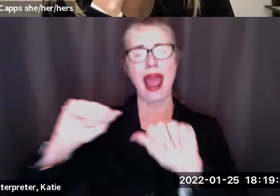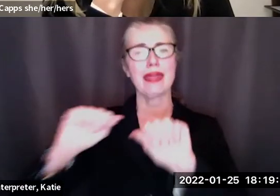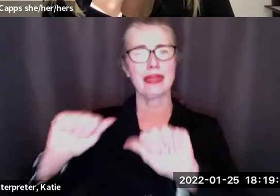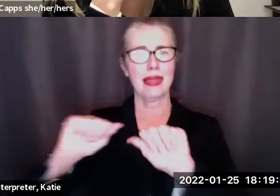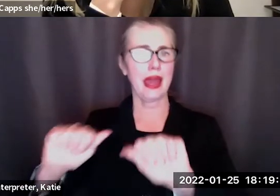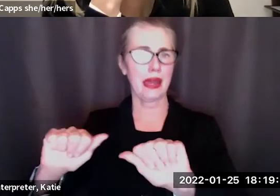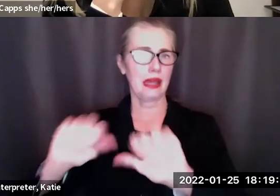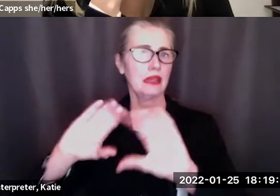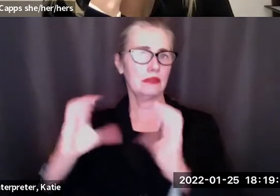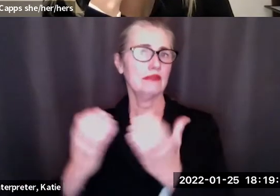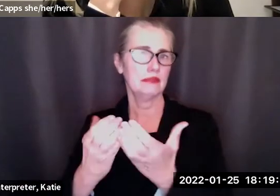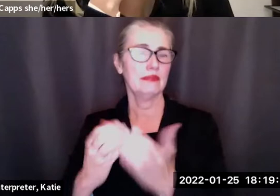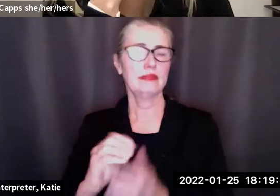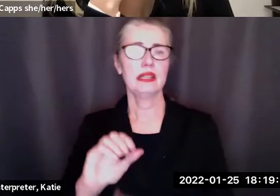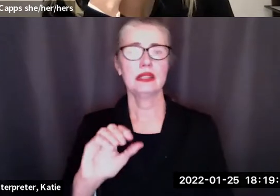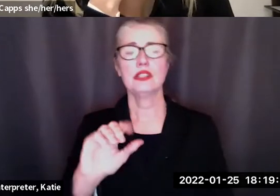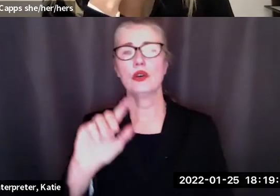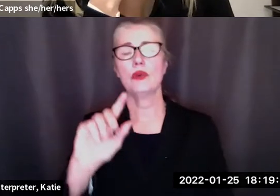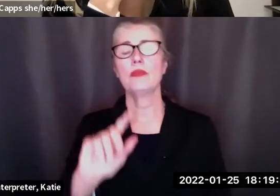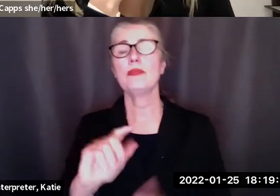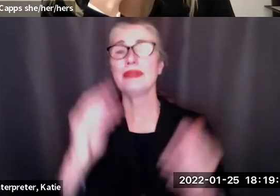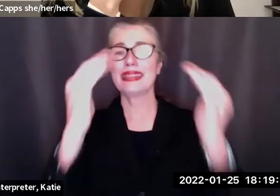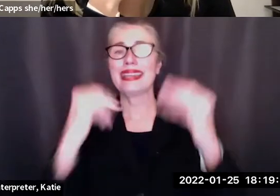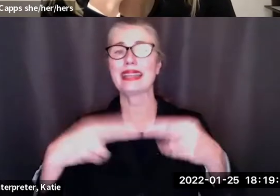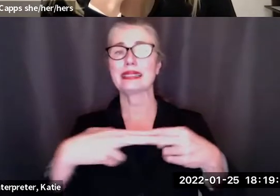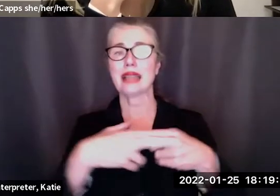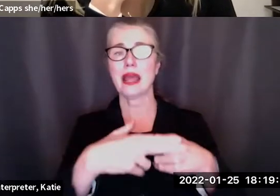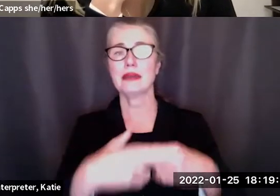athletic directors next slide